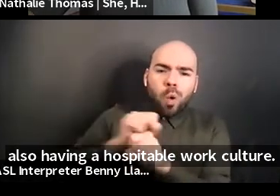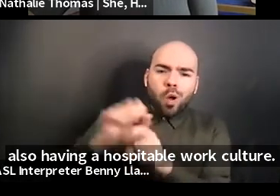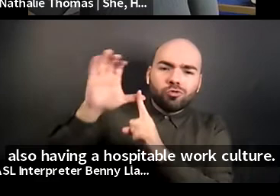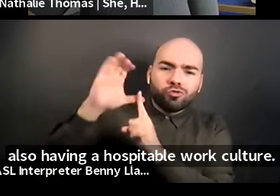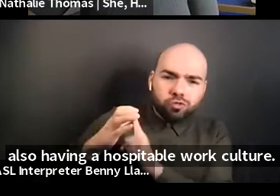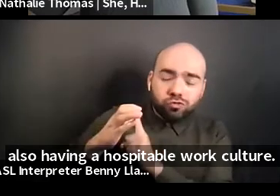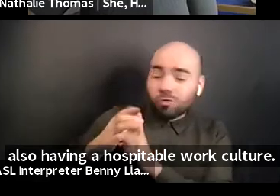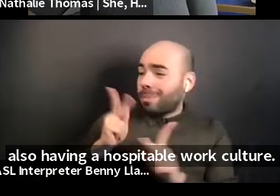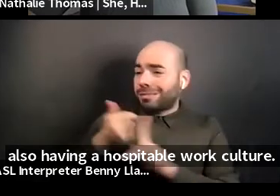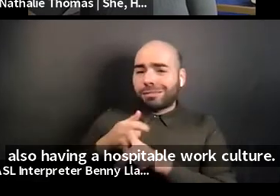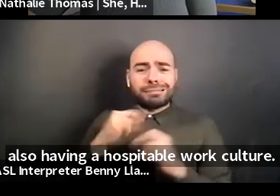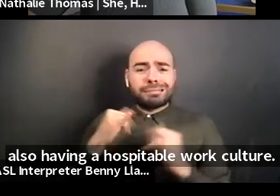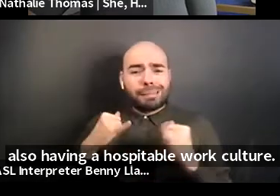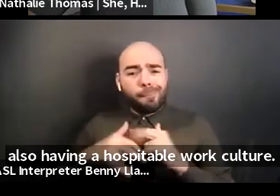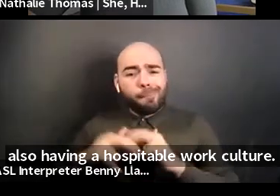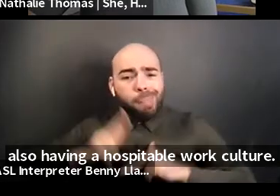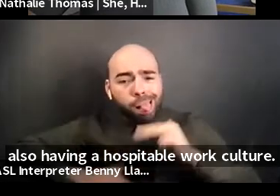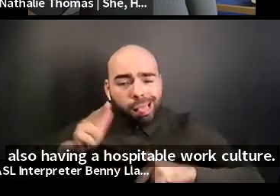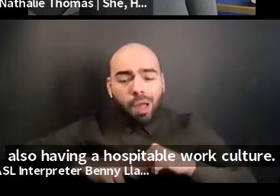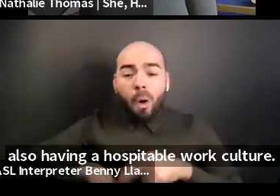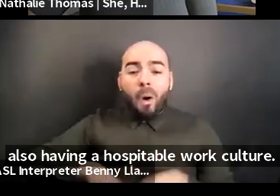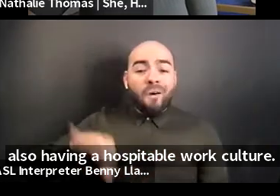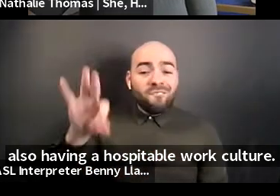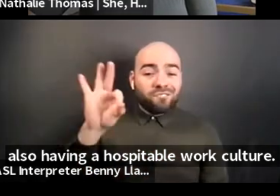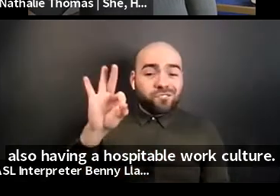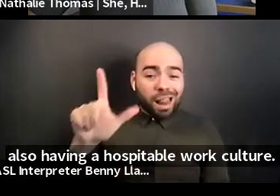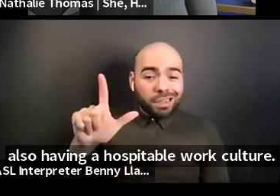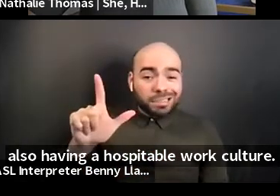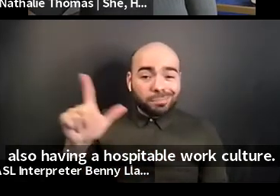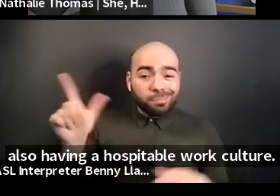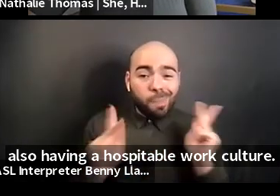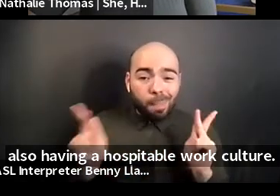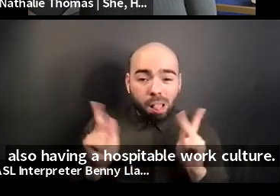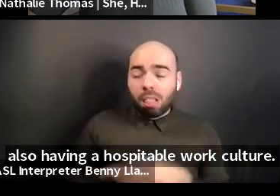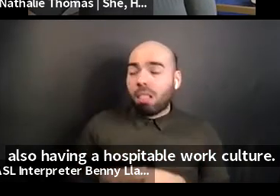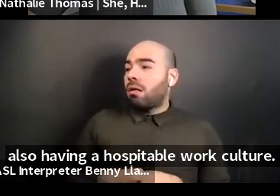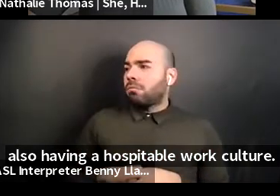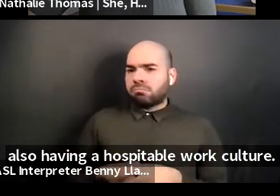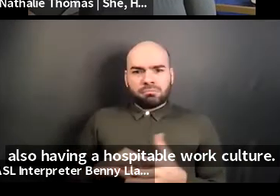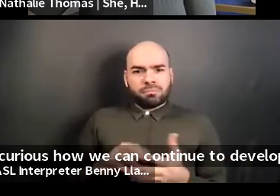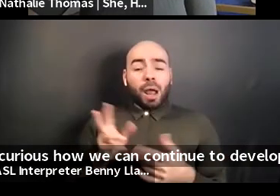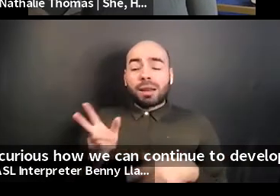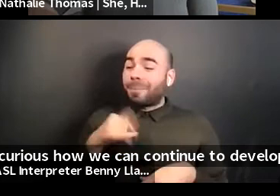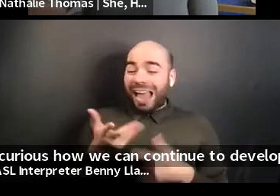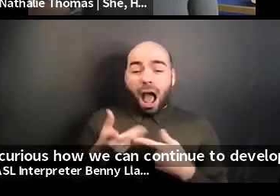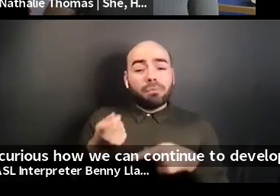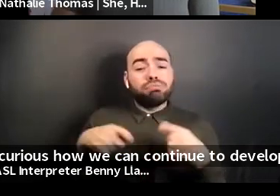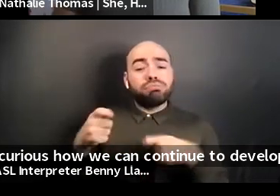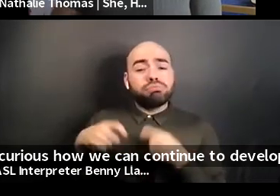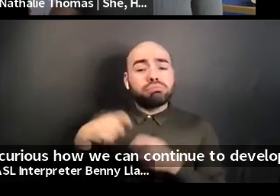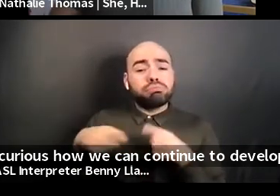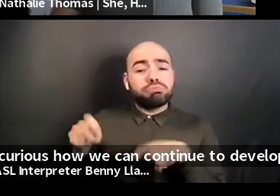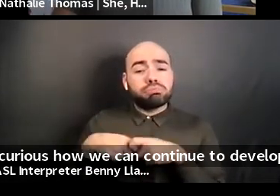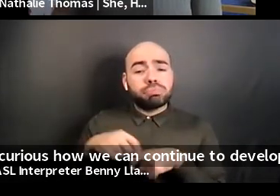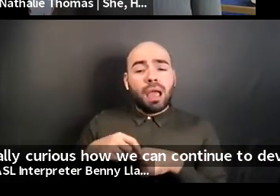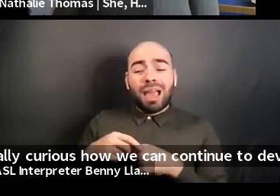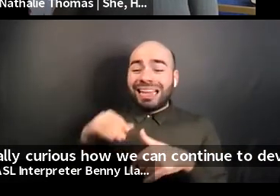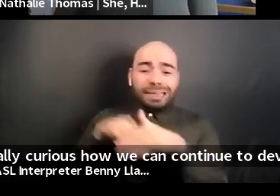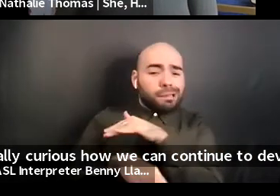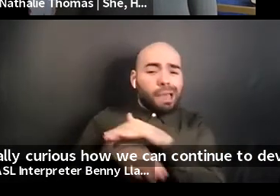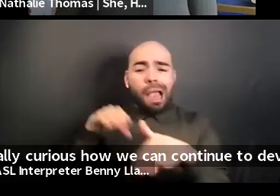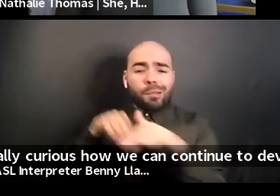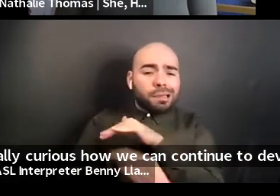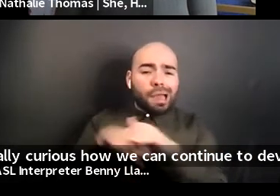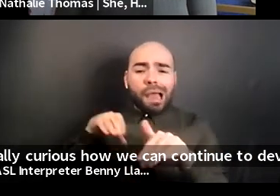building or the freelancers that you are running through them. I'm really curious how we can continue to develop a culture of care and the ways that we can actually